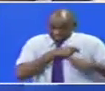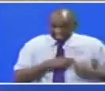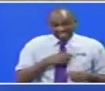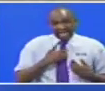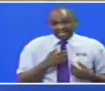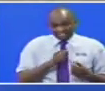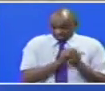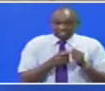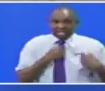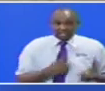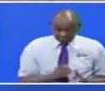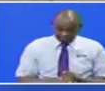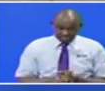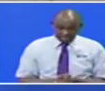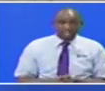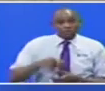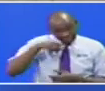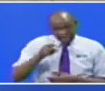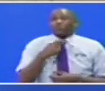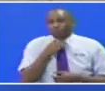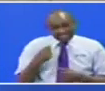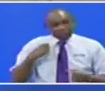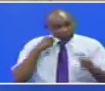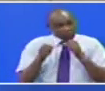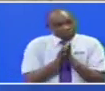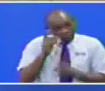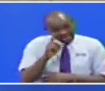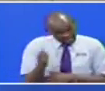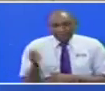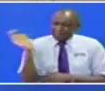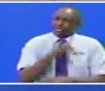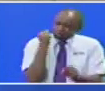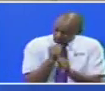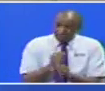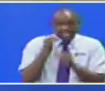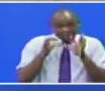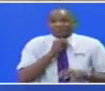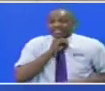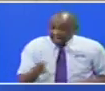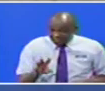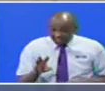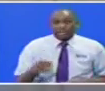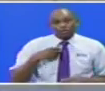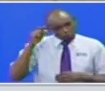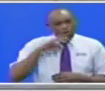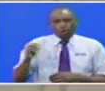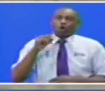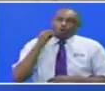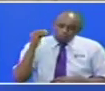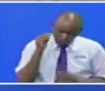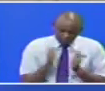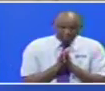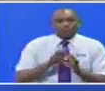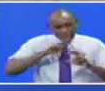government. Musifike kiwango tupigane, mimi nawauliza murudi kazi, mukikosa kurudi kazi ni nyumbani mutaenda